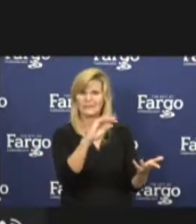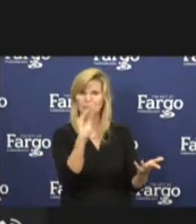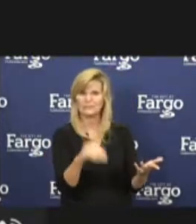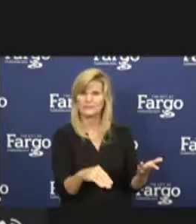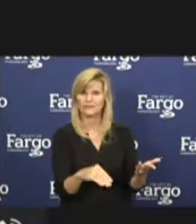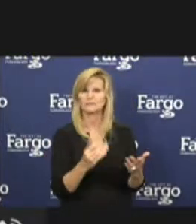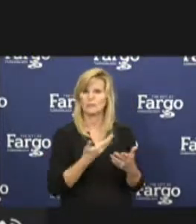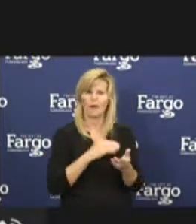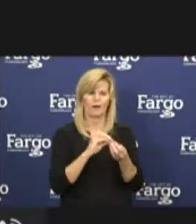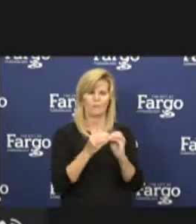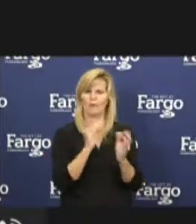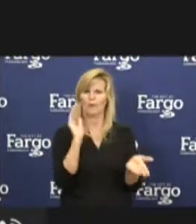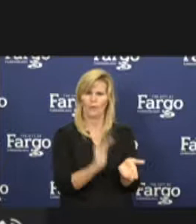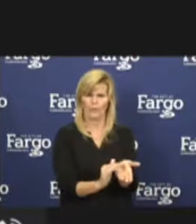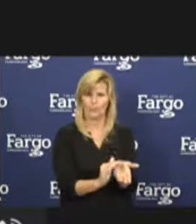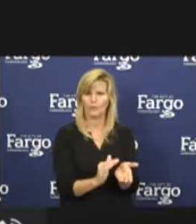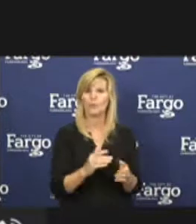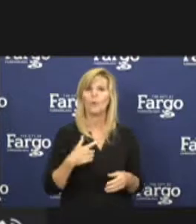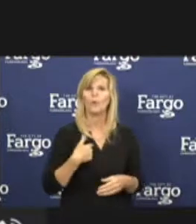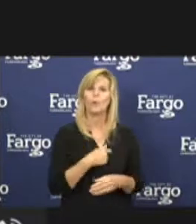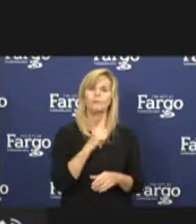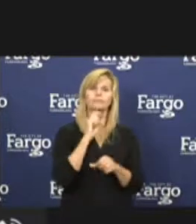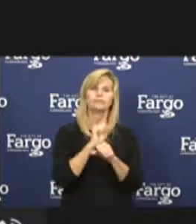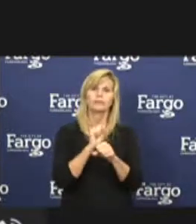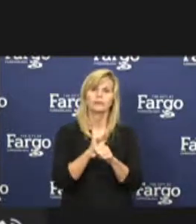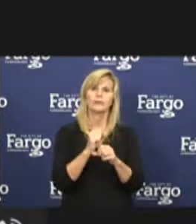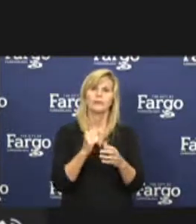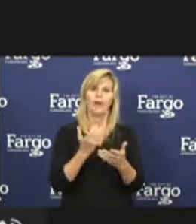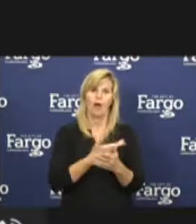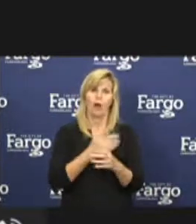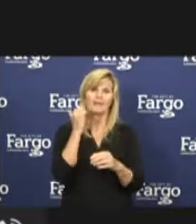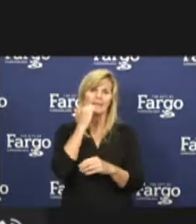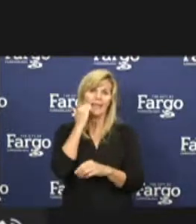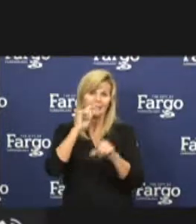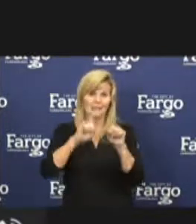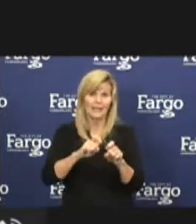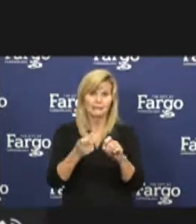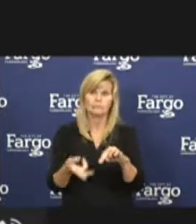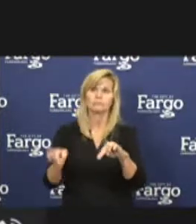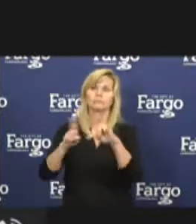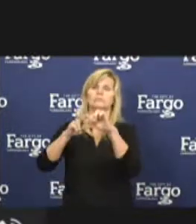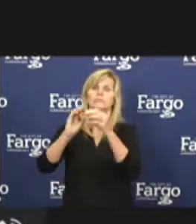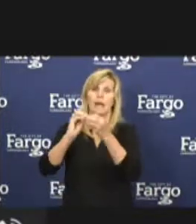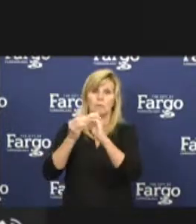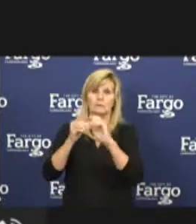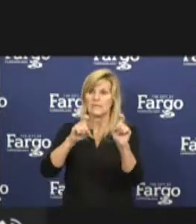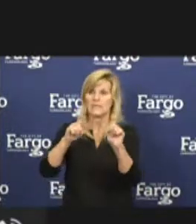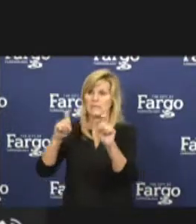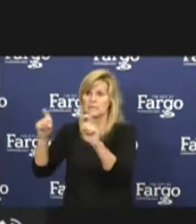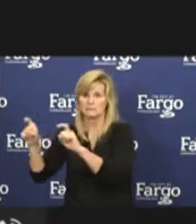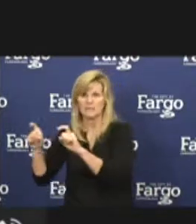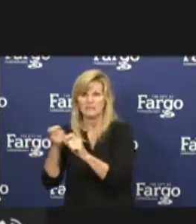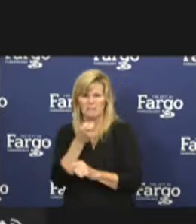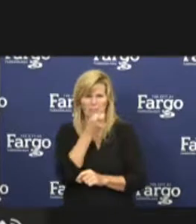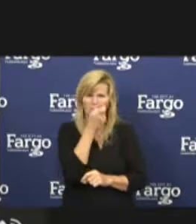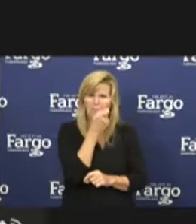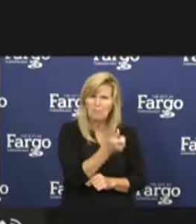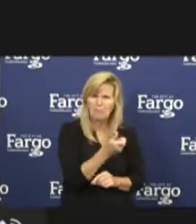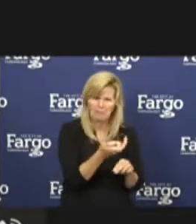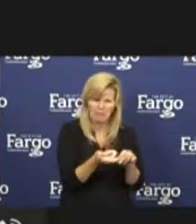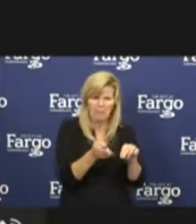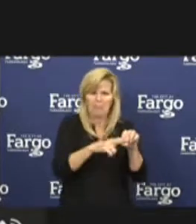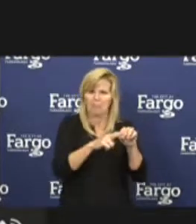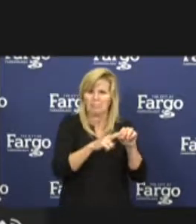1.8%. We have dramatically increased our daily testing, and we only have a slight increase in our positivity